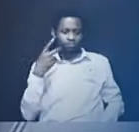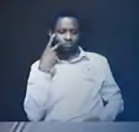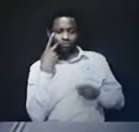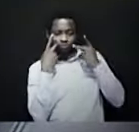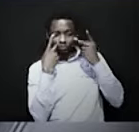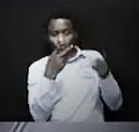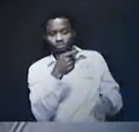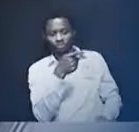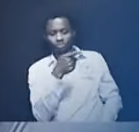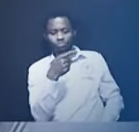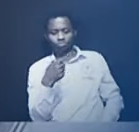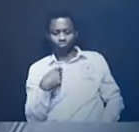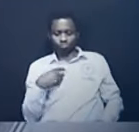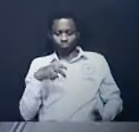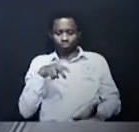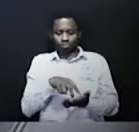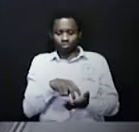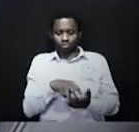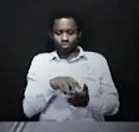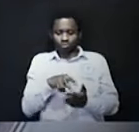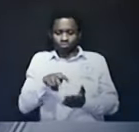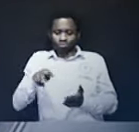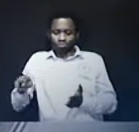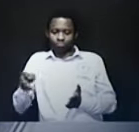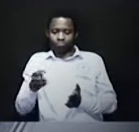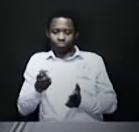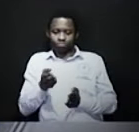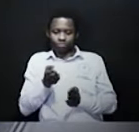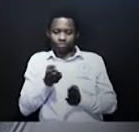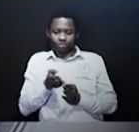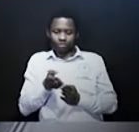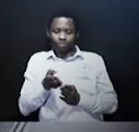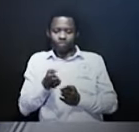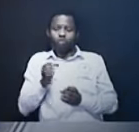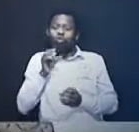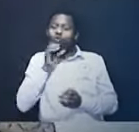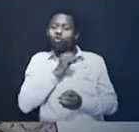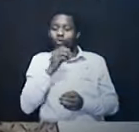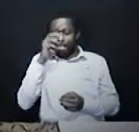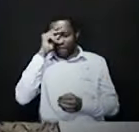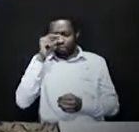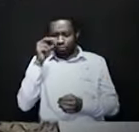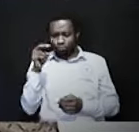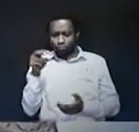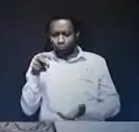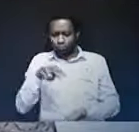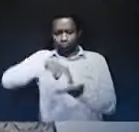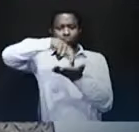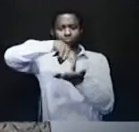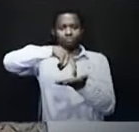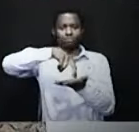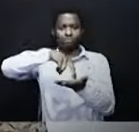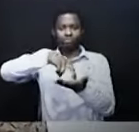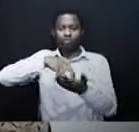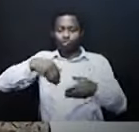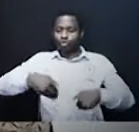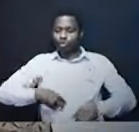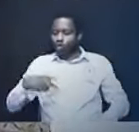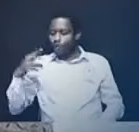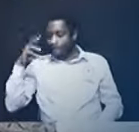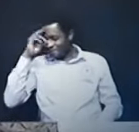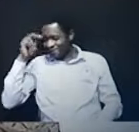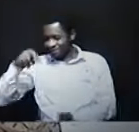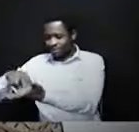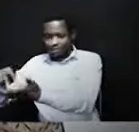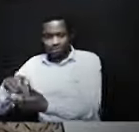And the old men rose to their feet. The young men saw me